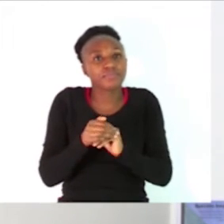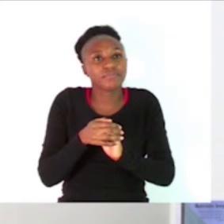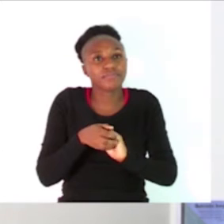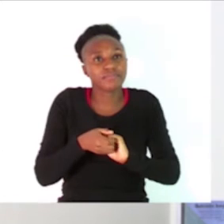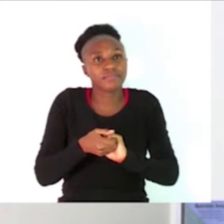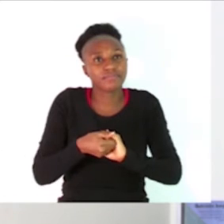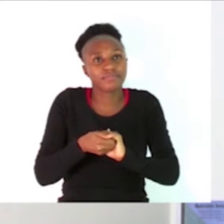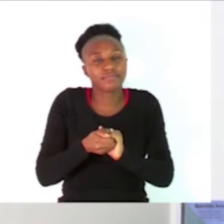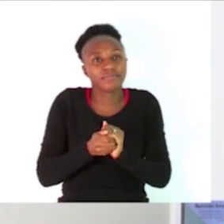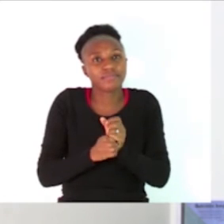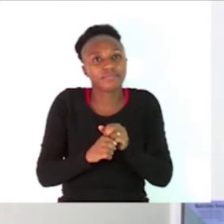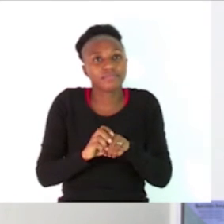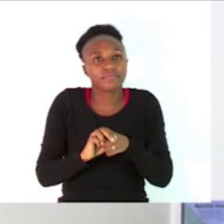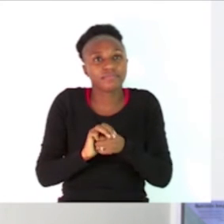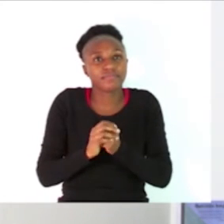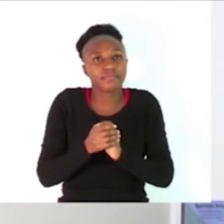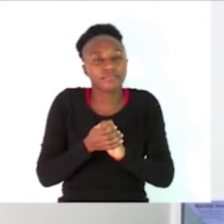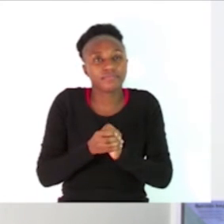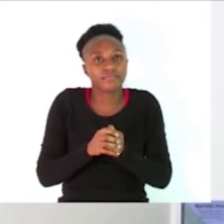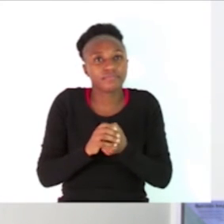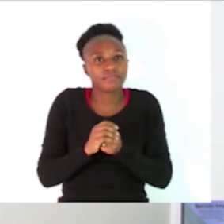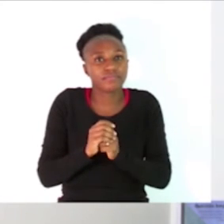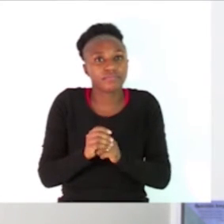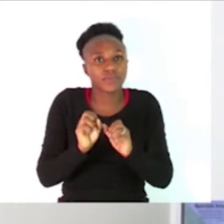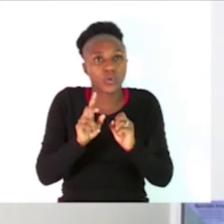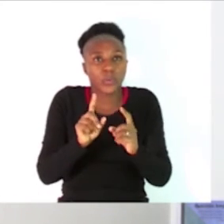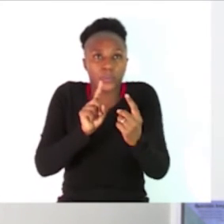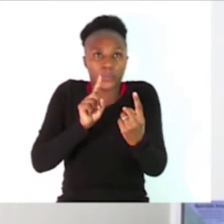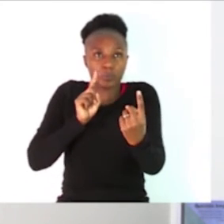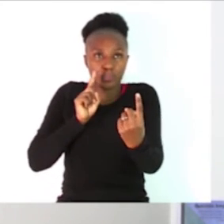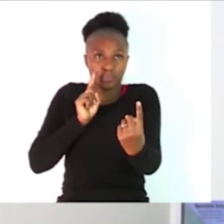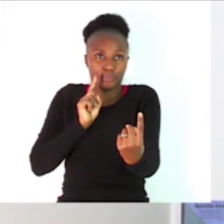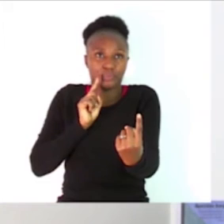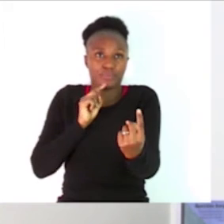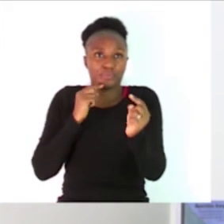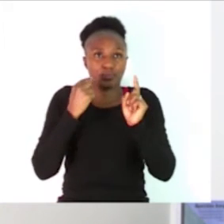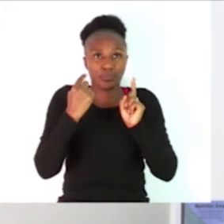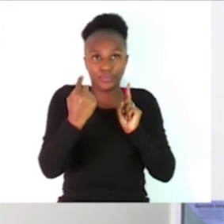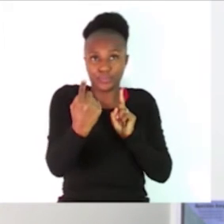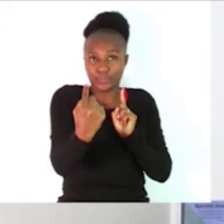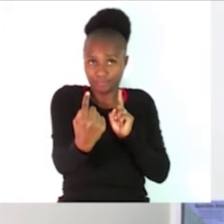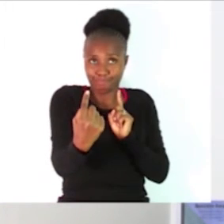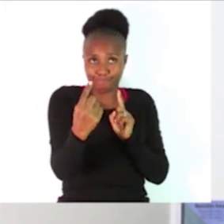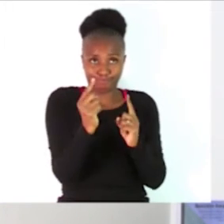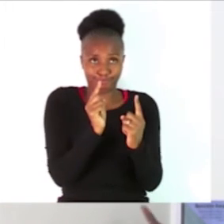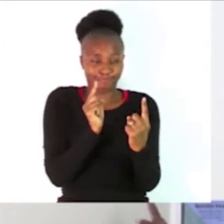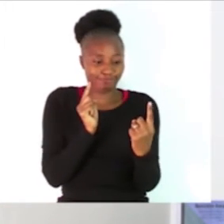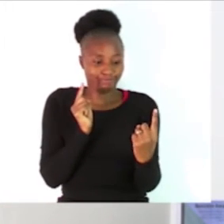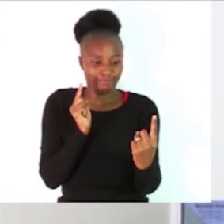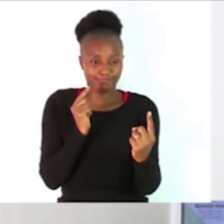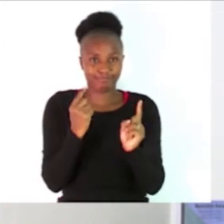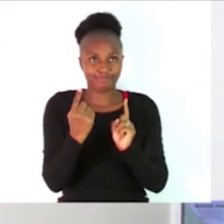home. And let's practice our social distance. Make sure you are touching nobody and no